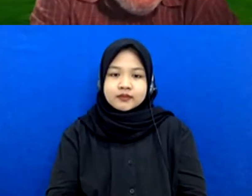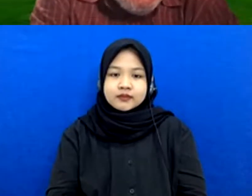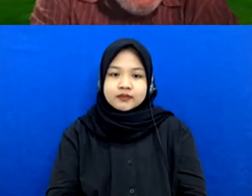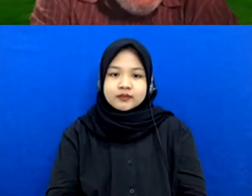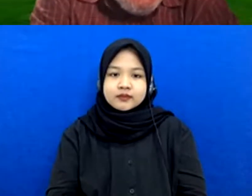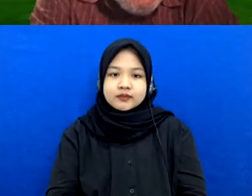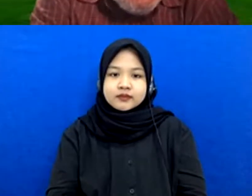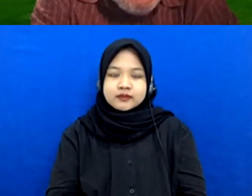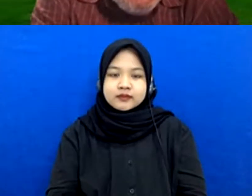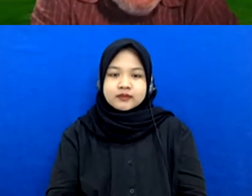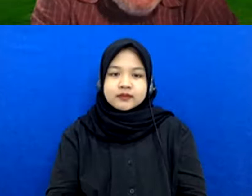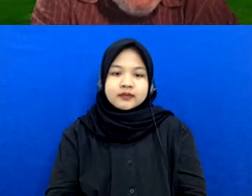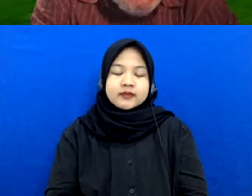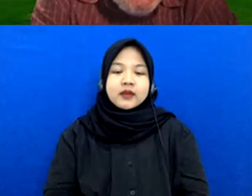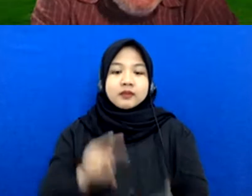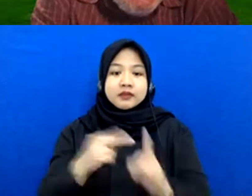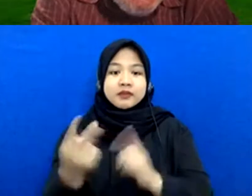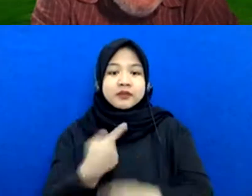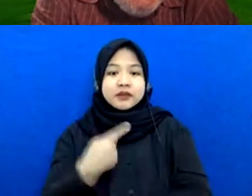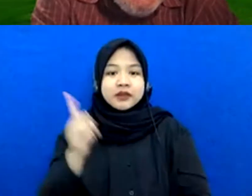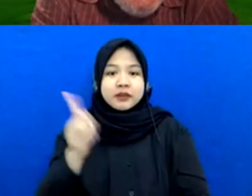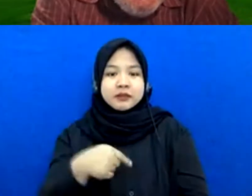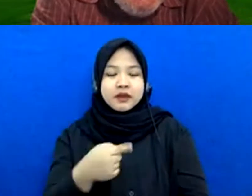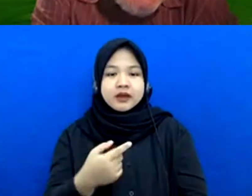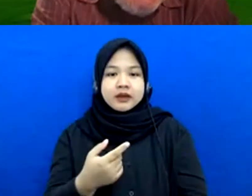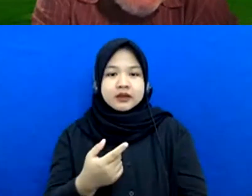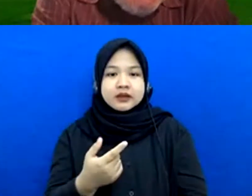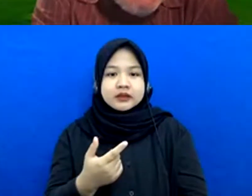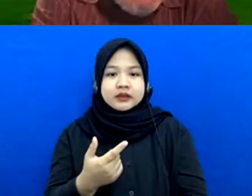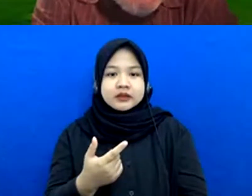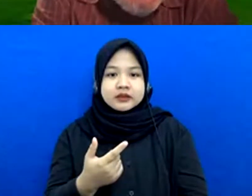For the perception we are using in